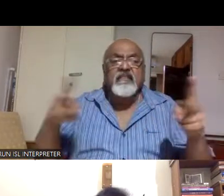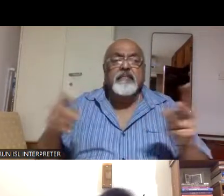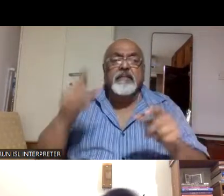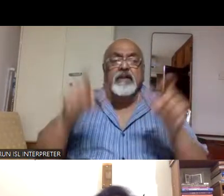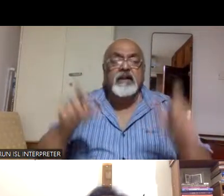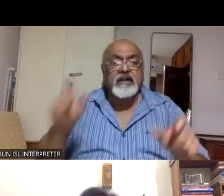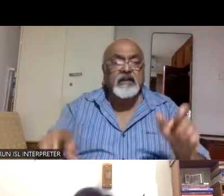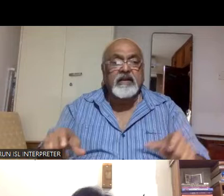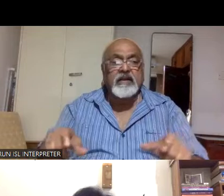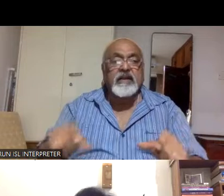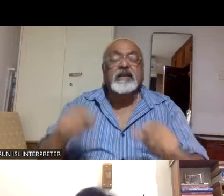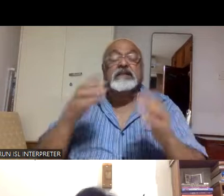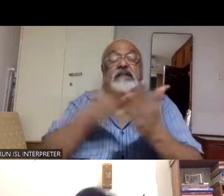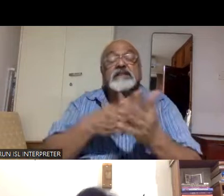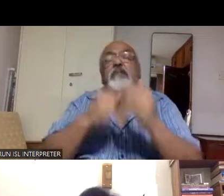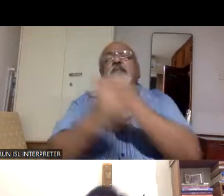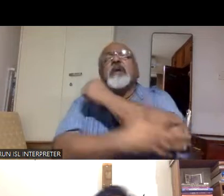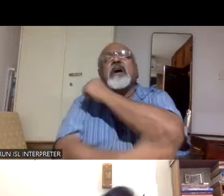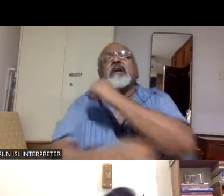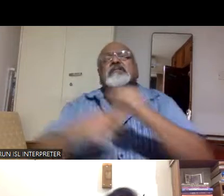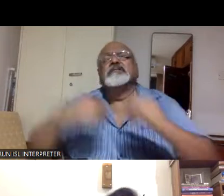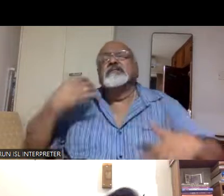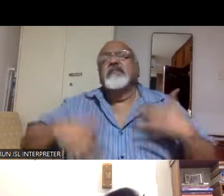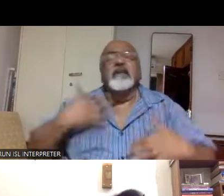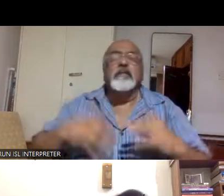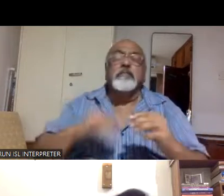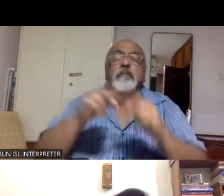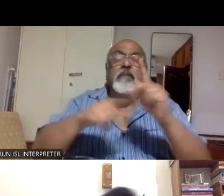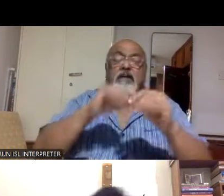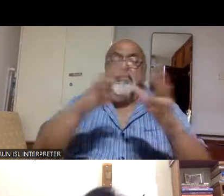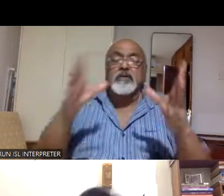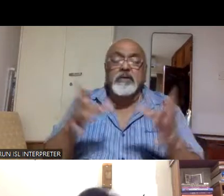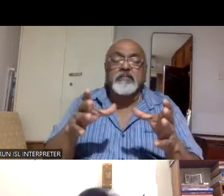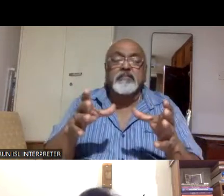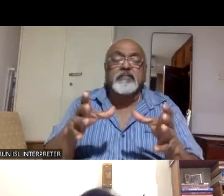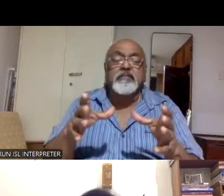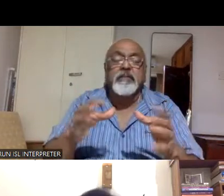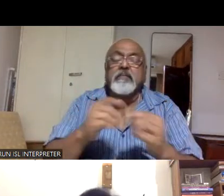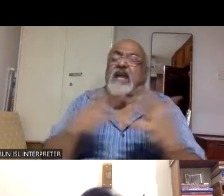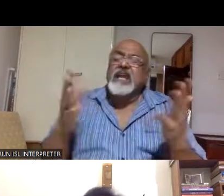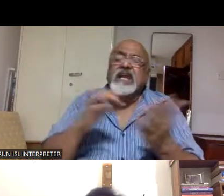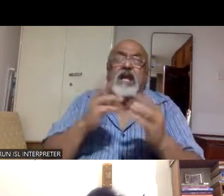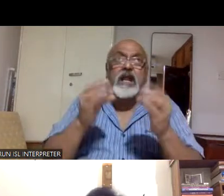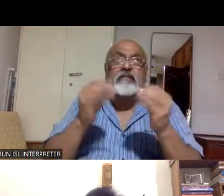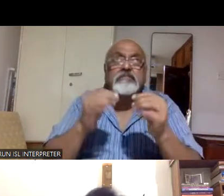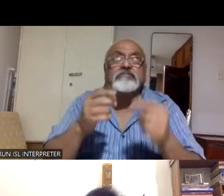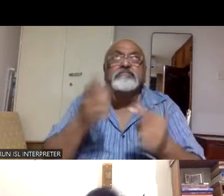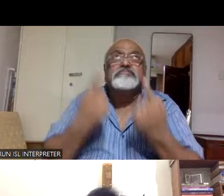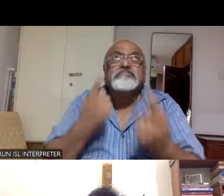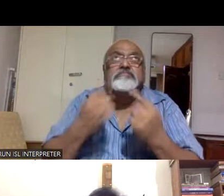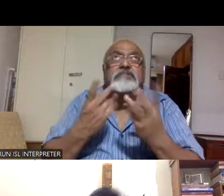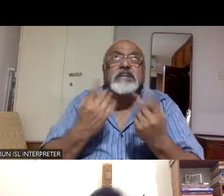is a poverty-stricken population. A lot of calculations have been done, and in